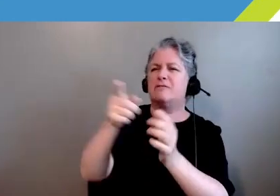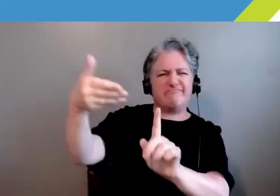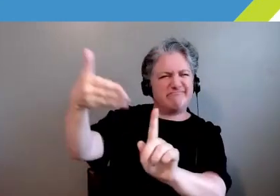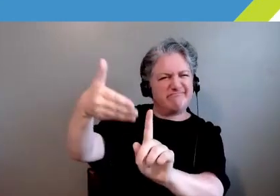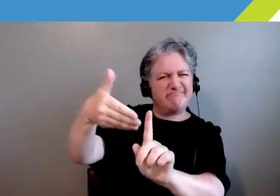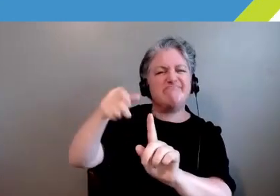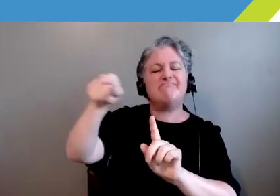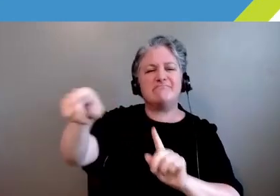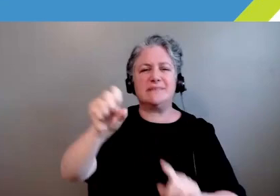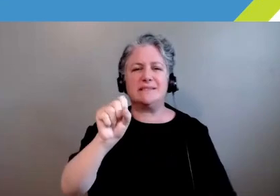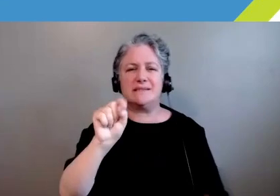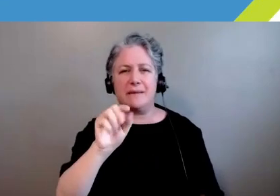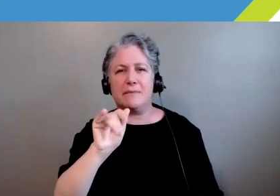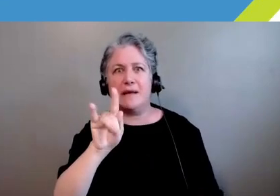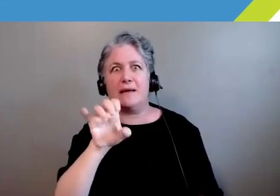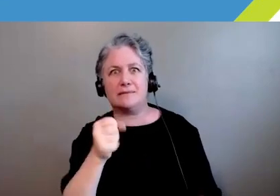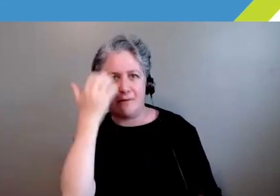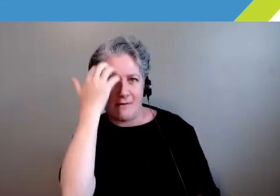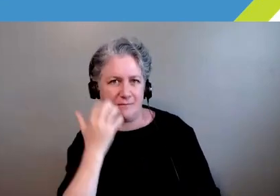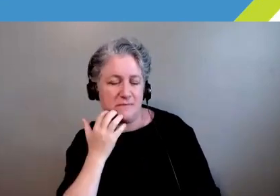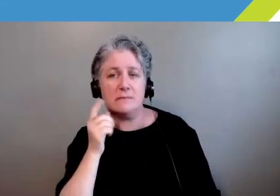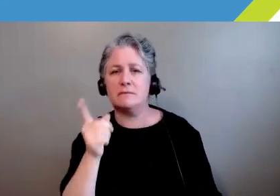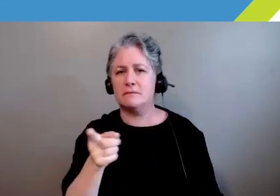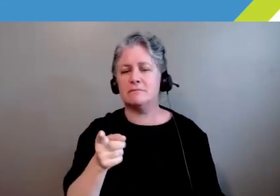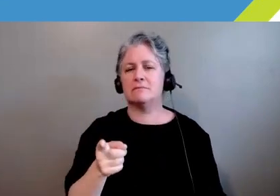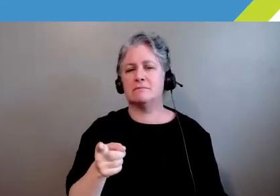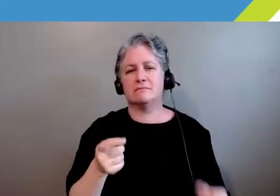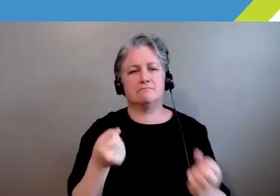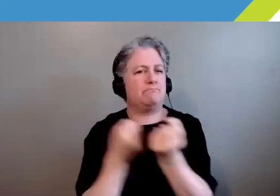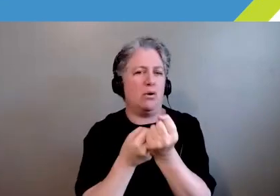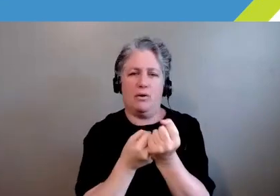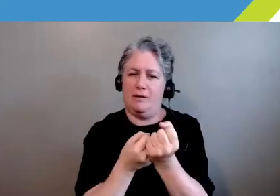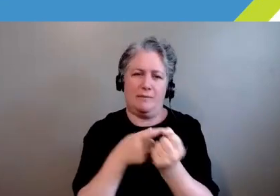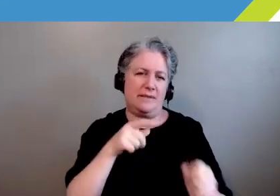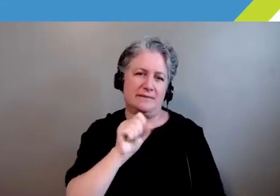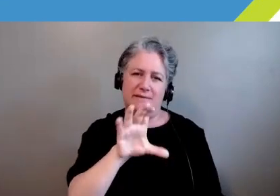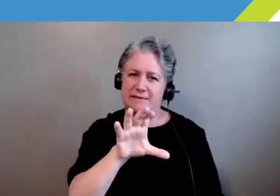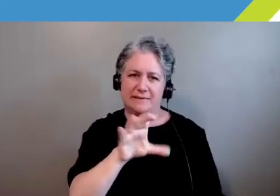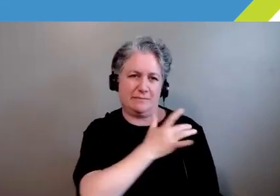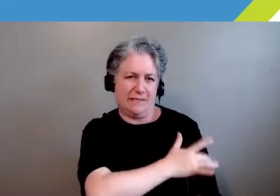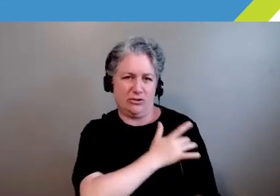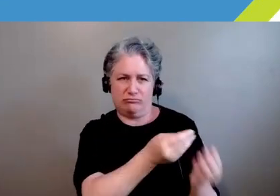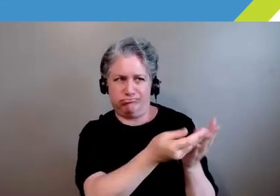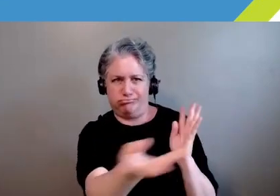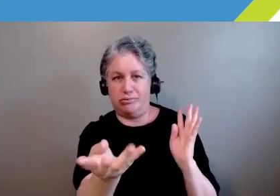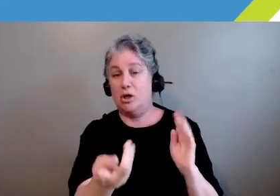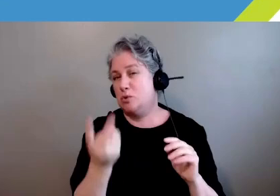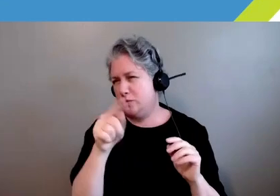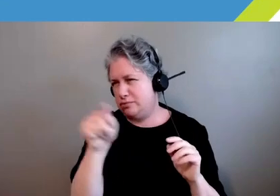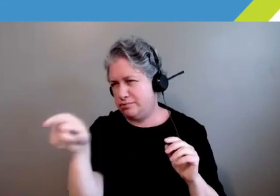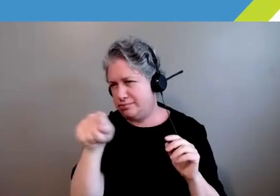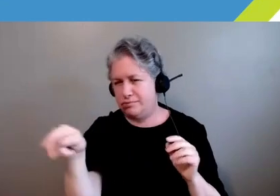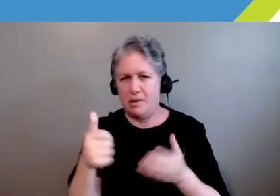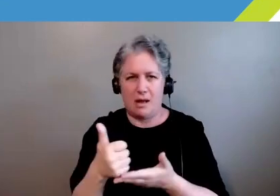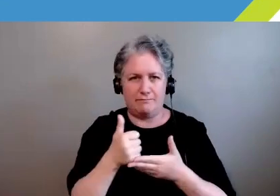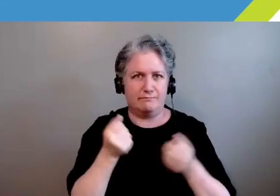at St. Mike's, who is a real friend of PSC patients, in fact 2 colleagues, and they help a lot of our patients